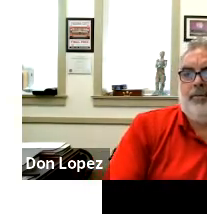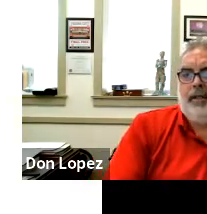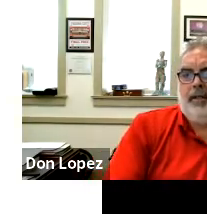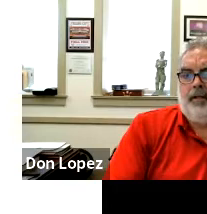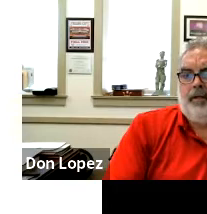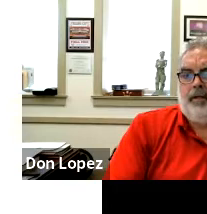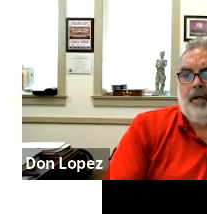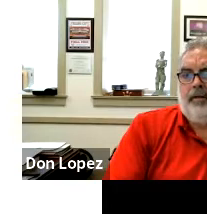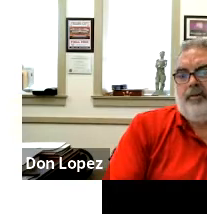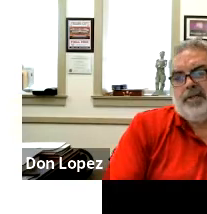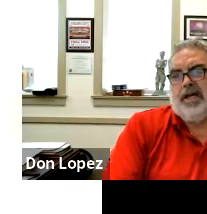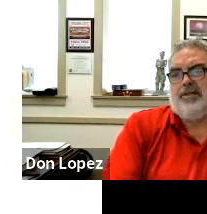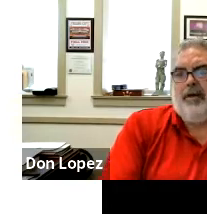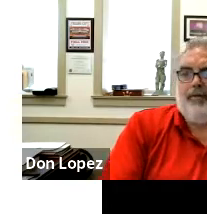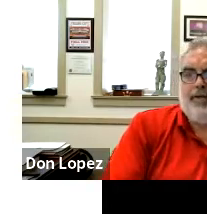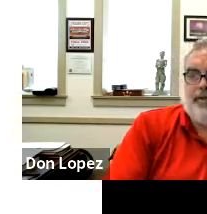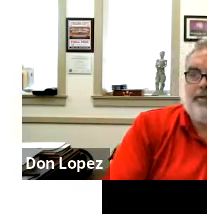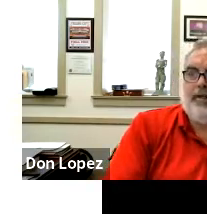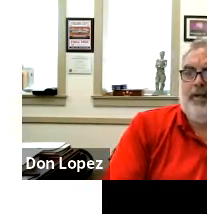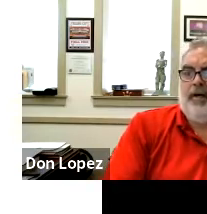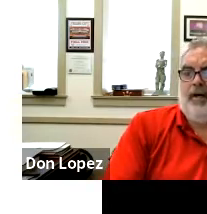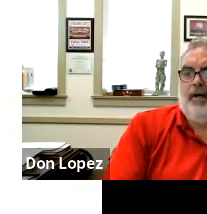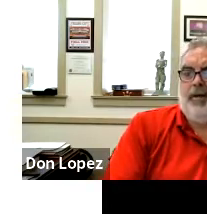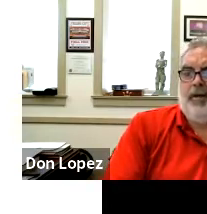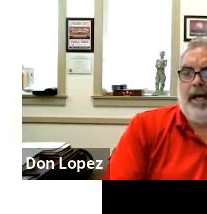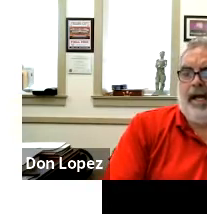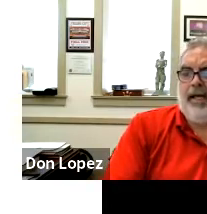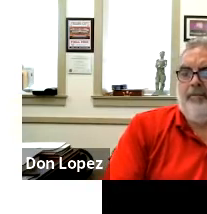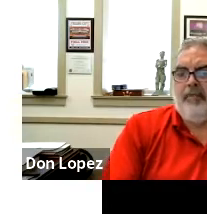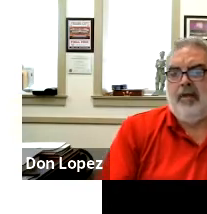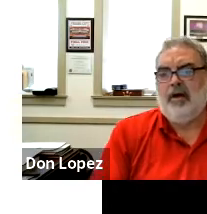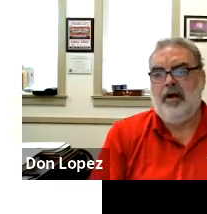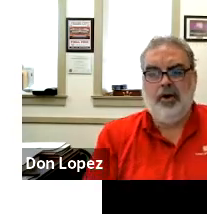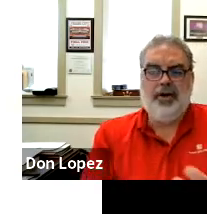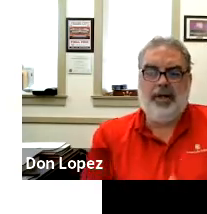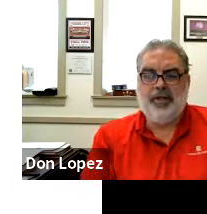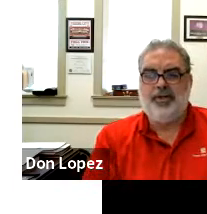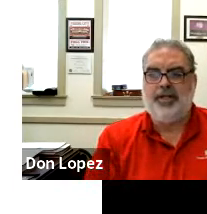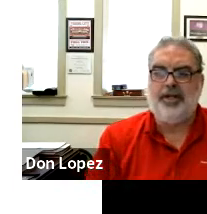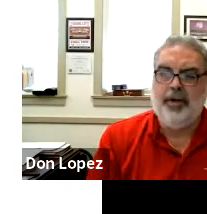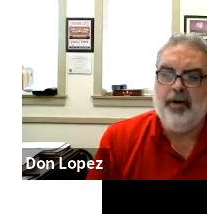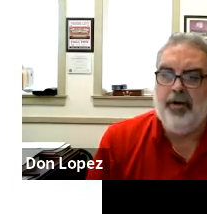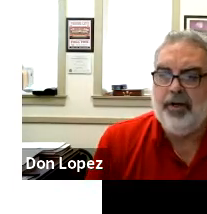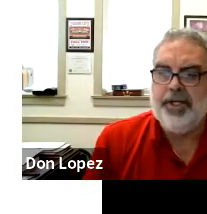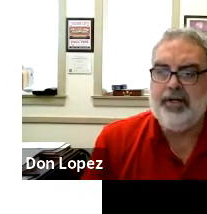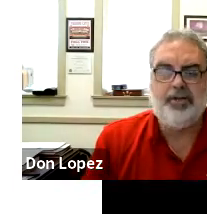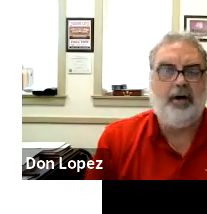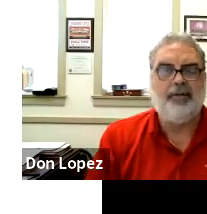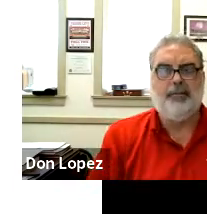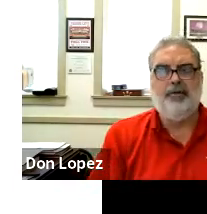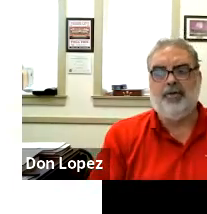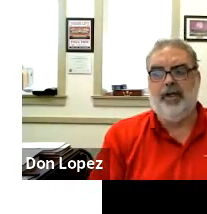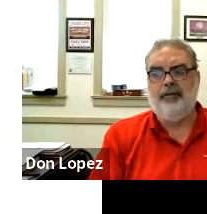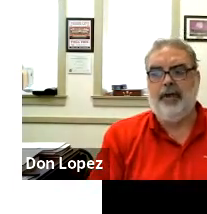So let me, okay, so success rate, for instance. We look at earned an associate's degree or earned a chancellor's